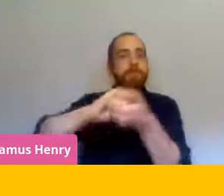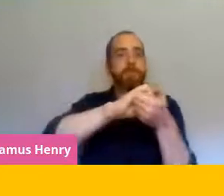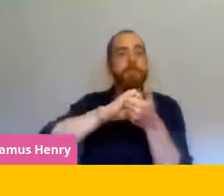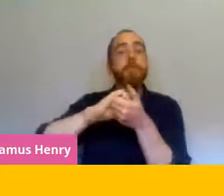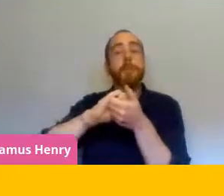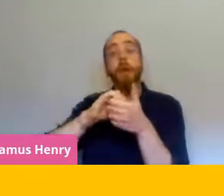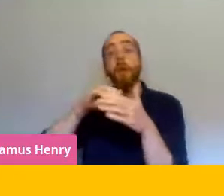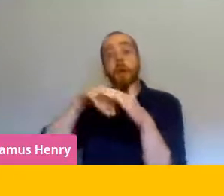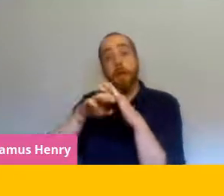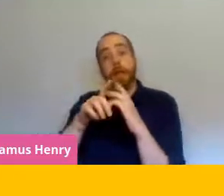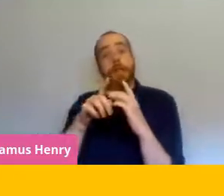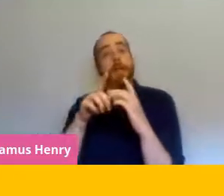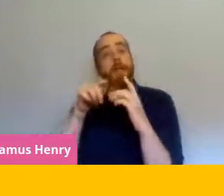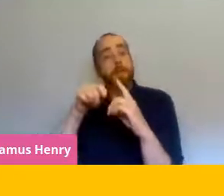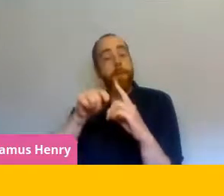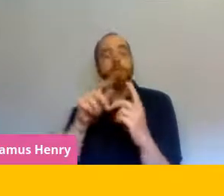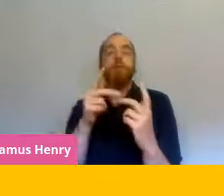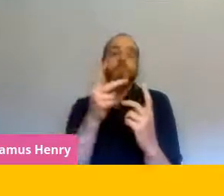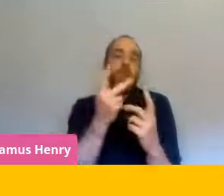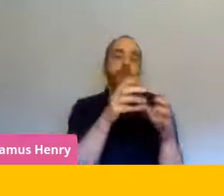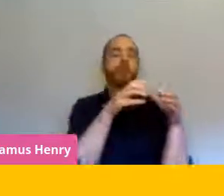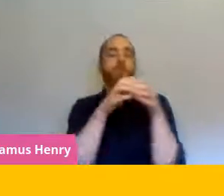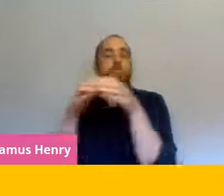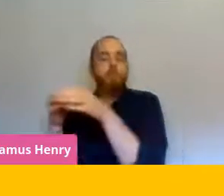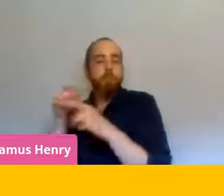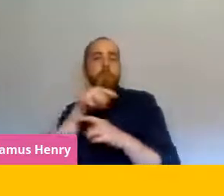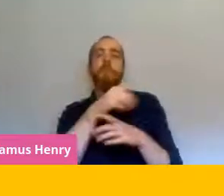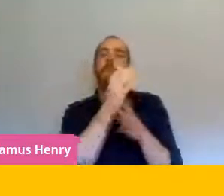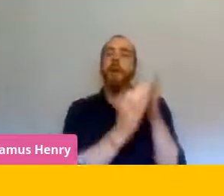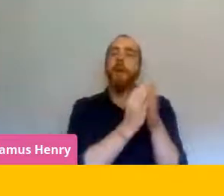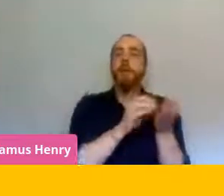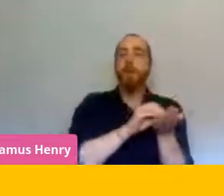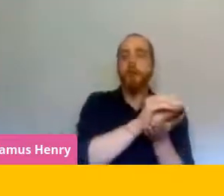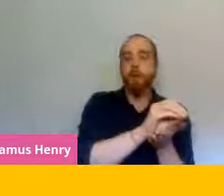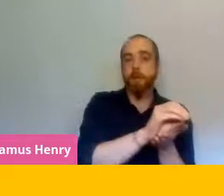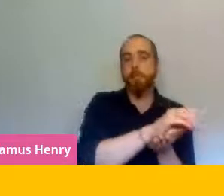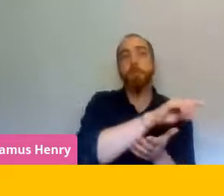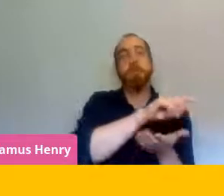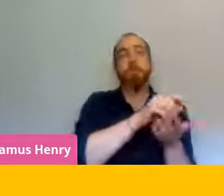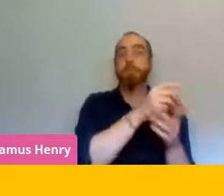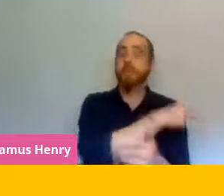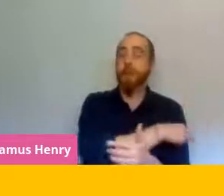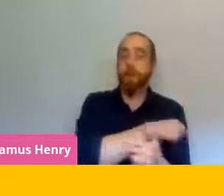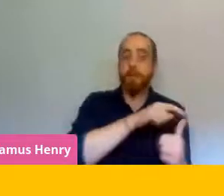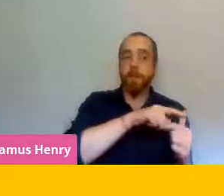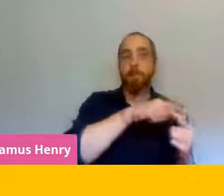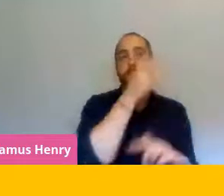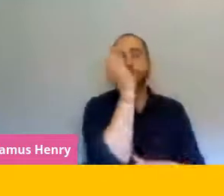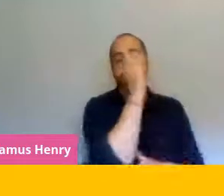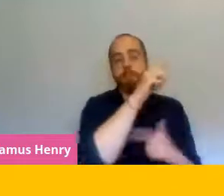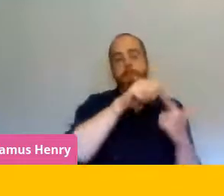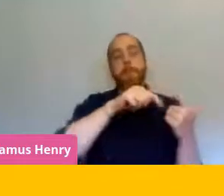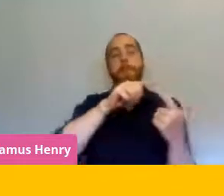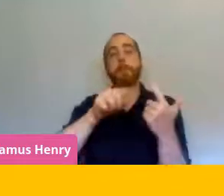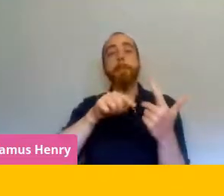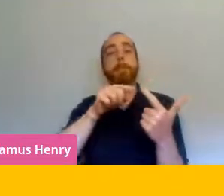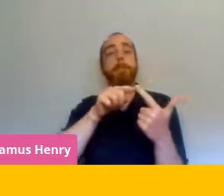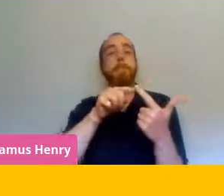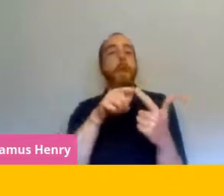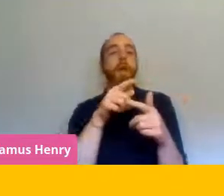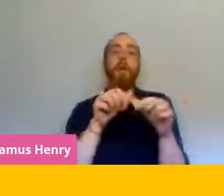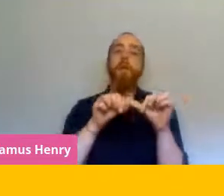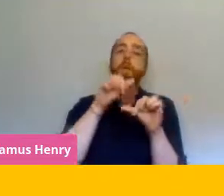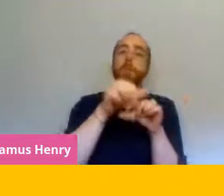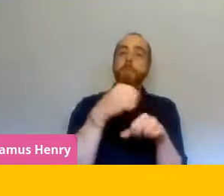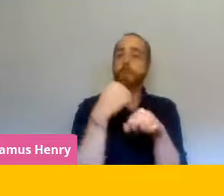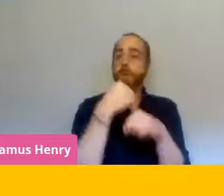within the anti-cas remit. So hourly paid casual workers, graduate teaching assistants, which at Sheffield are on a GTA contract rather